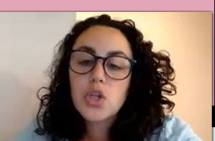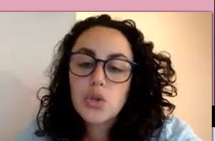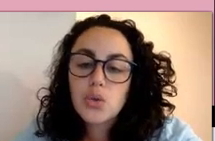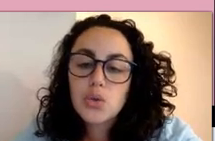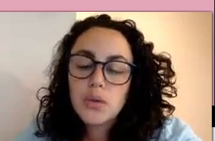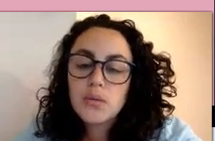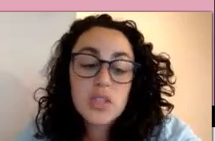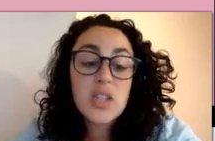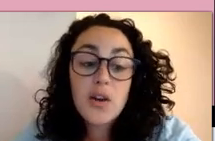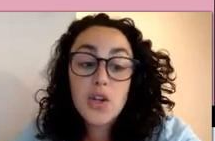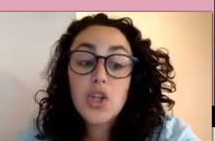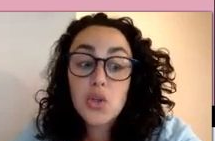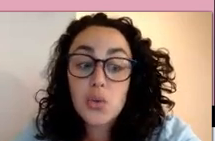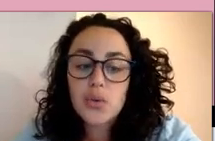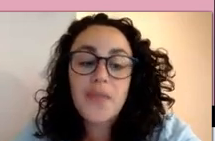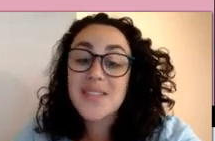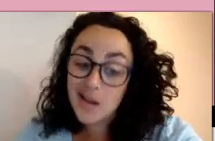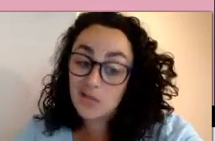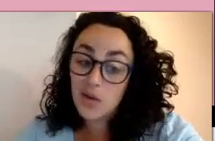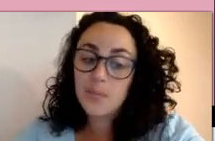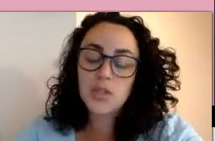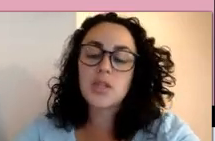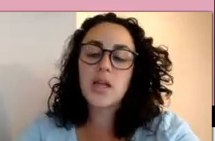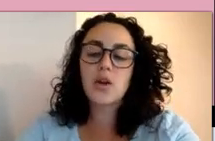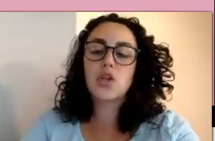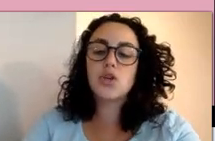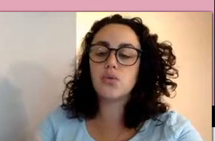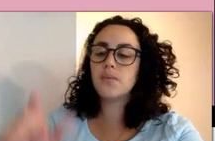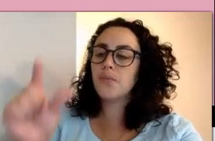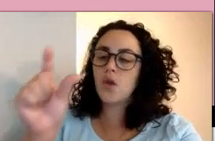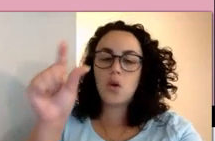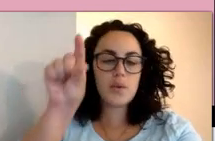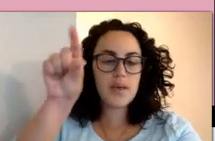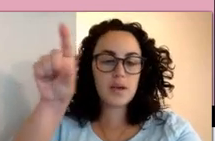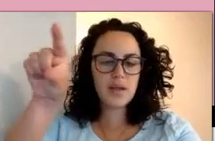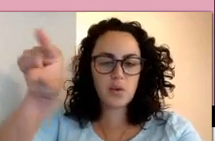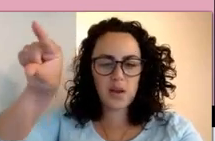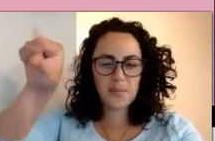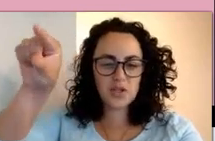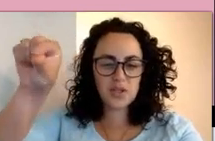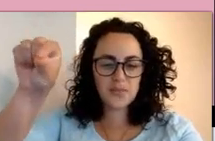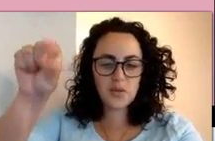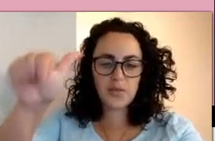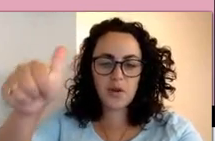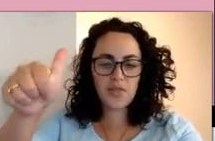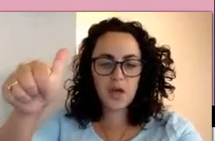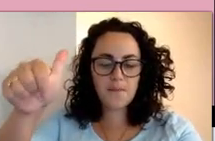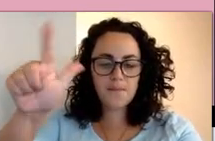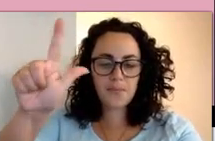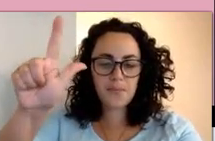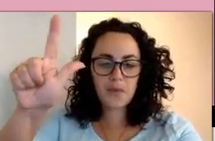do Q, just the letter Q, not the sound, right? But just the letter Q, we make like we're going to pinch something